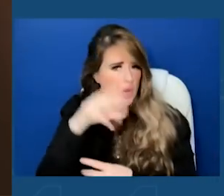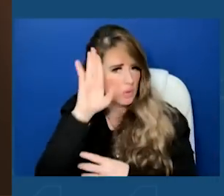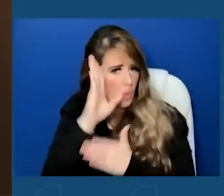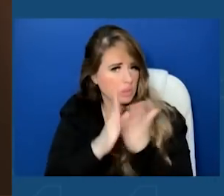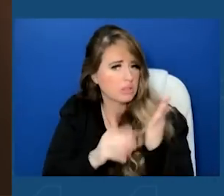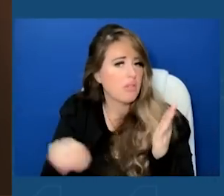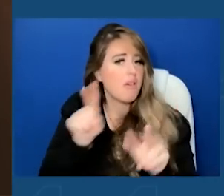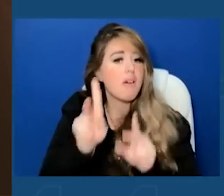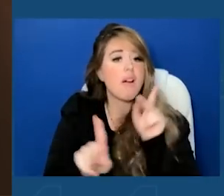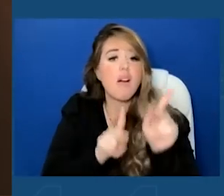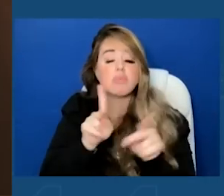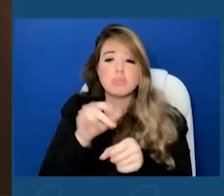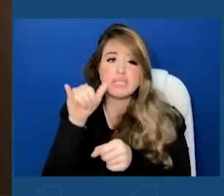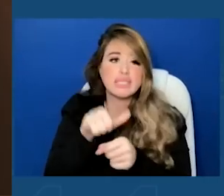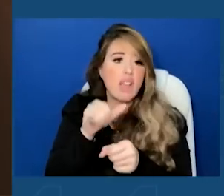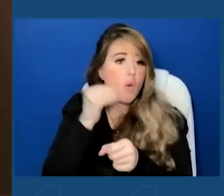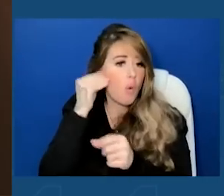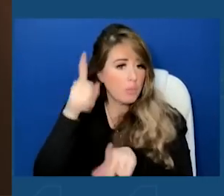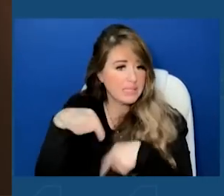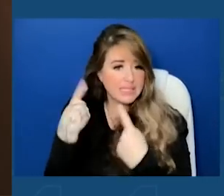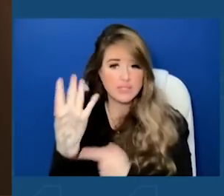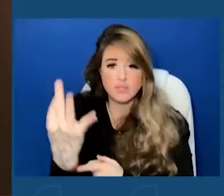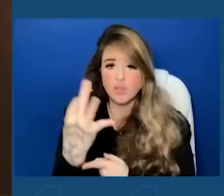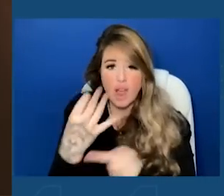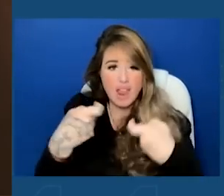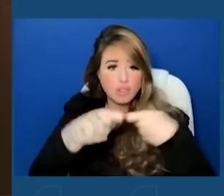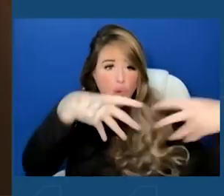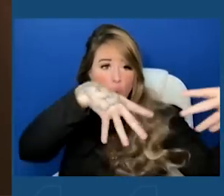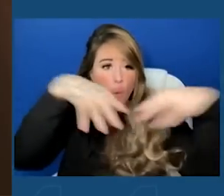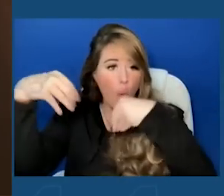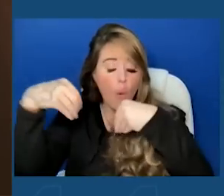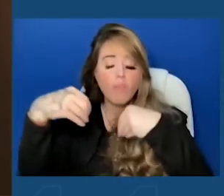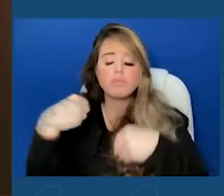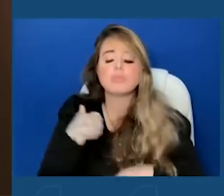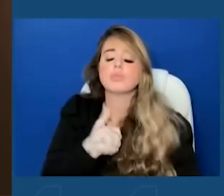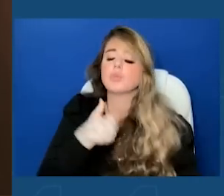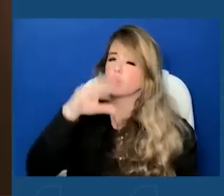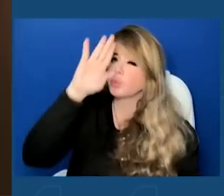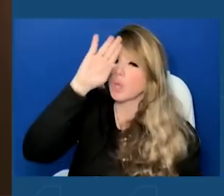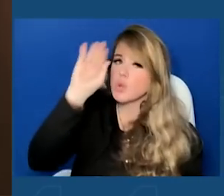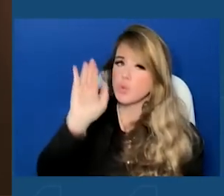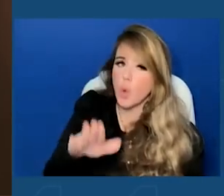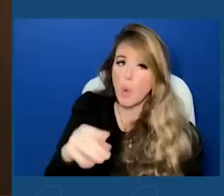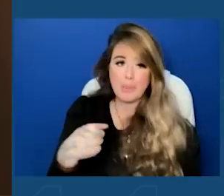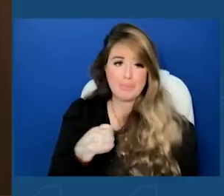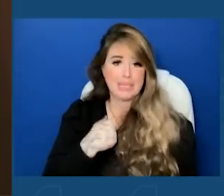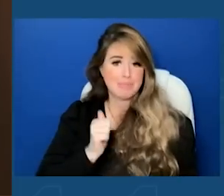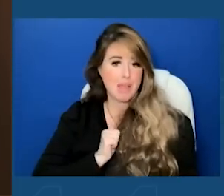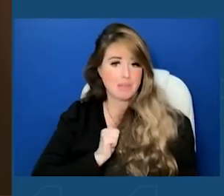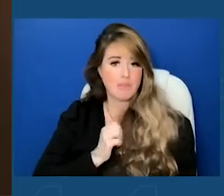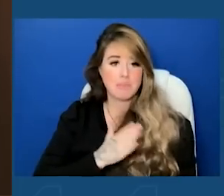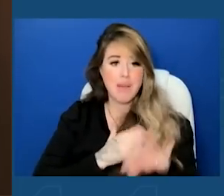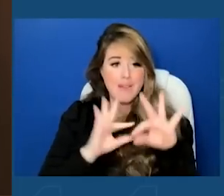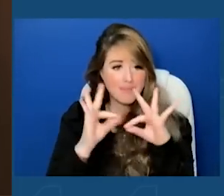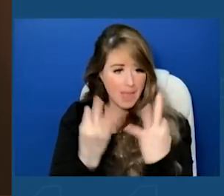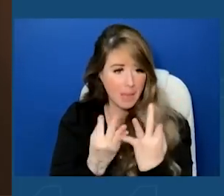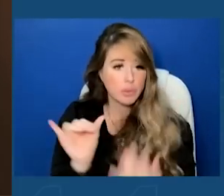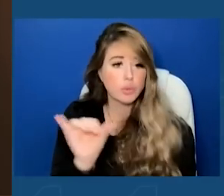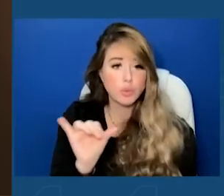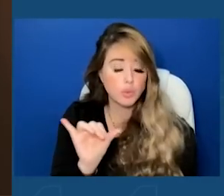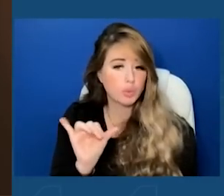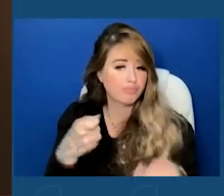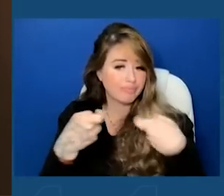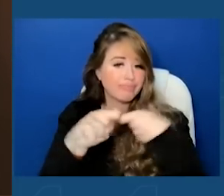their homes since Friday. We know that. I myself and my family were without